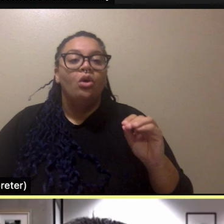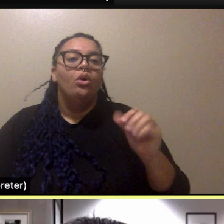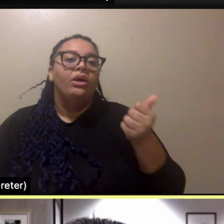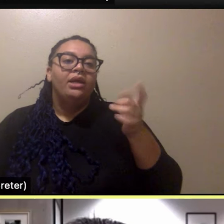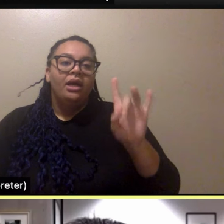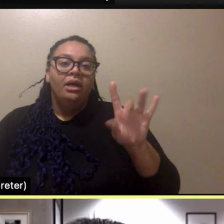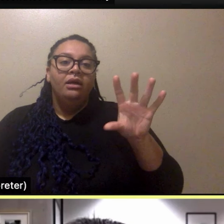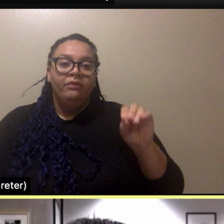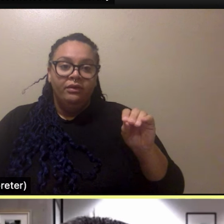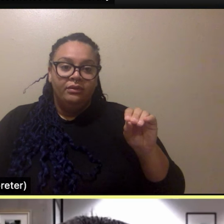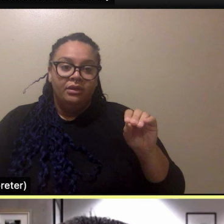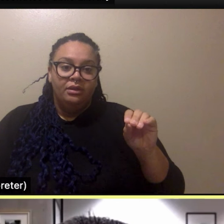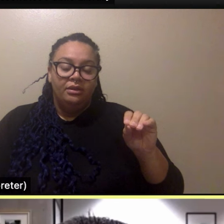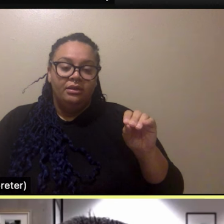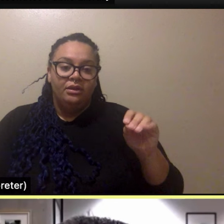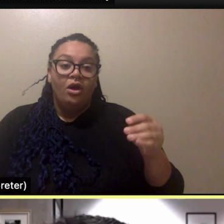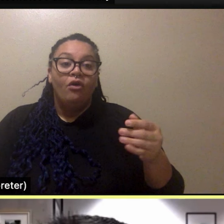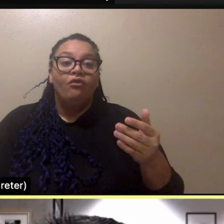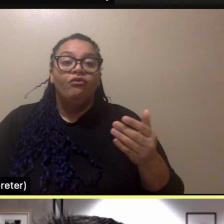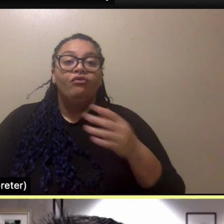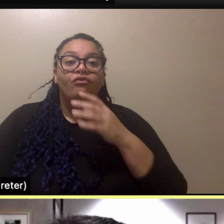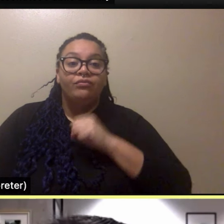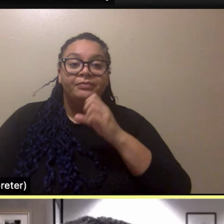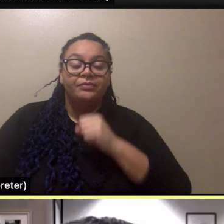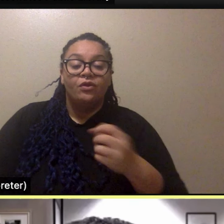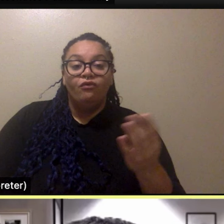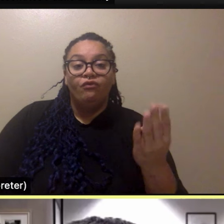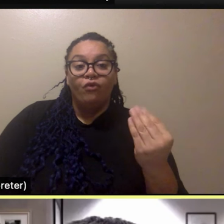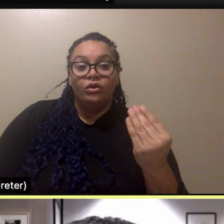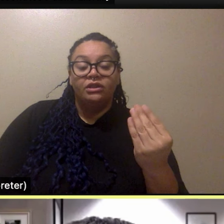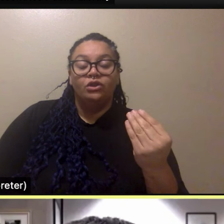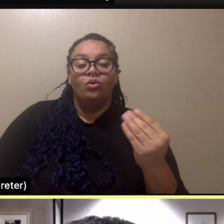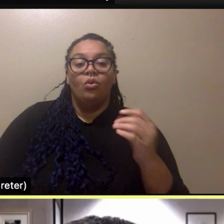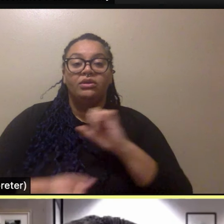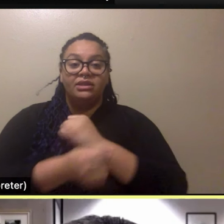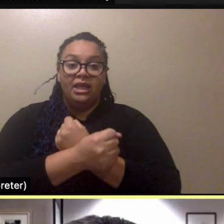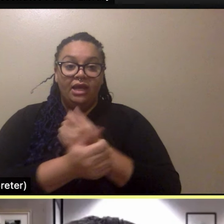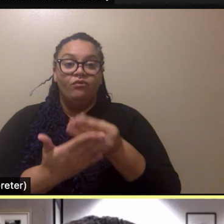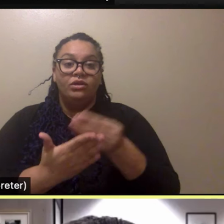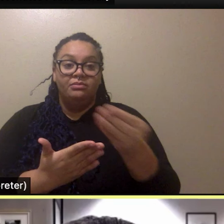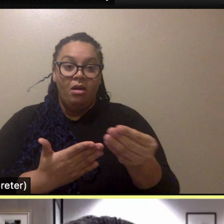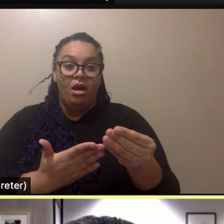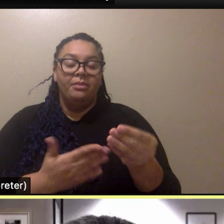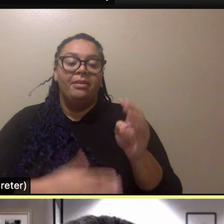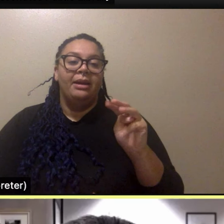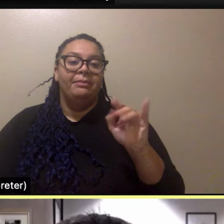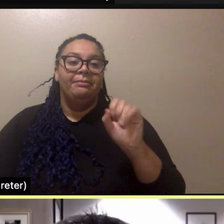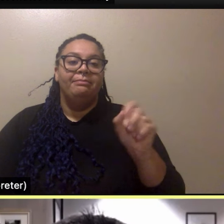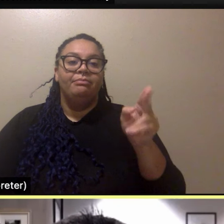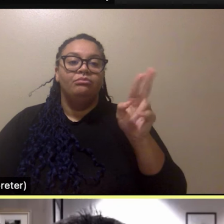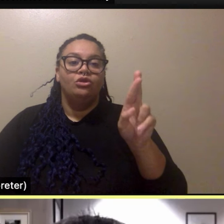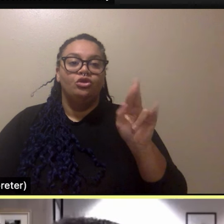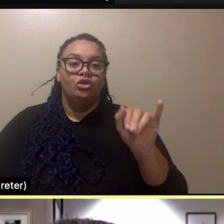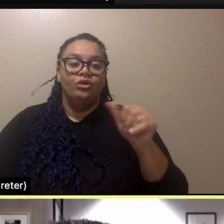1850, a 14-year-old slave named Celia was purchased by a Missouri farmer named Robert